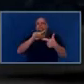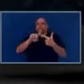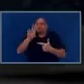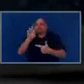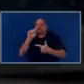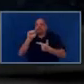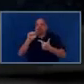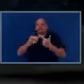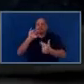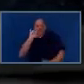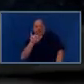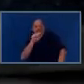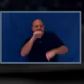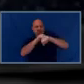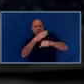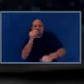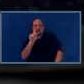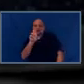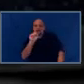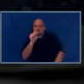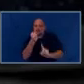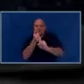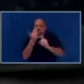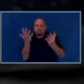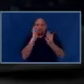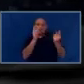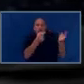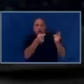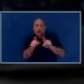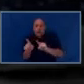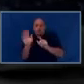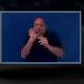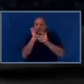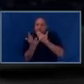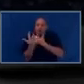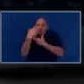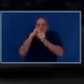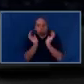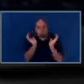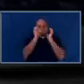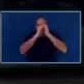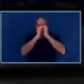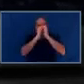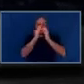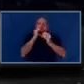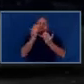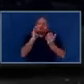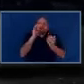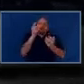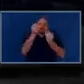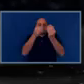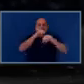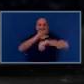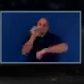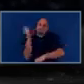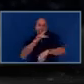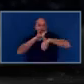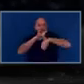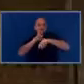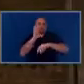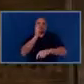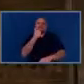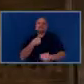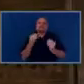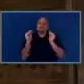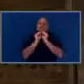dust that the spacecraft will safely enclose in a capsule could tell us more about the history of our solar system. And that's why